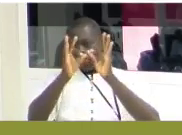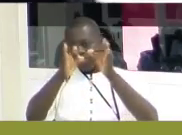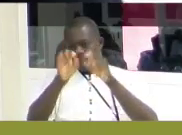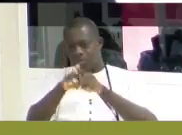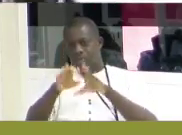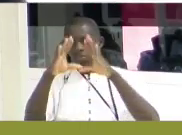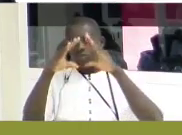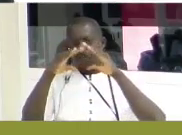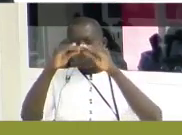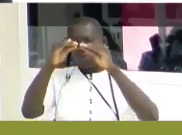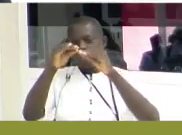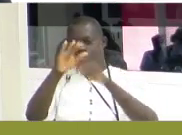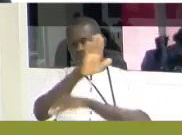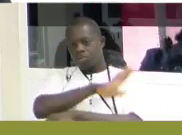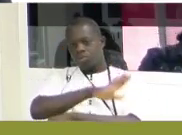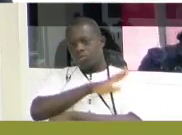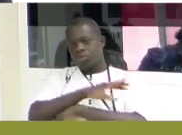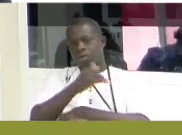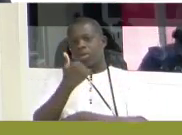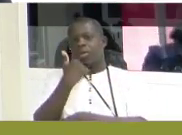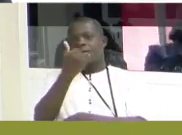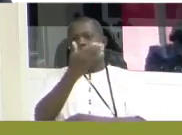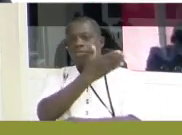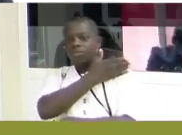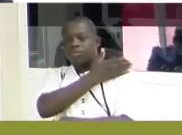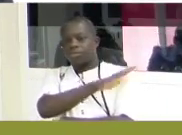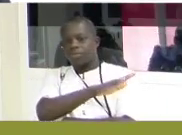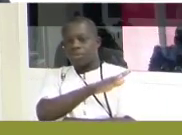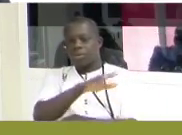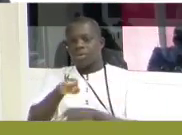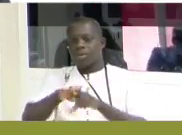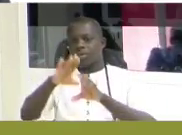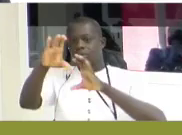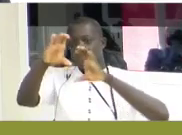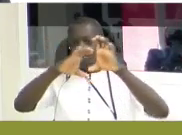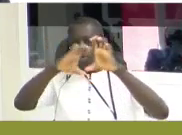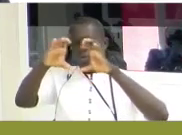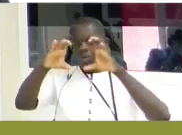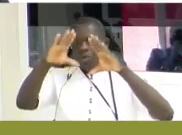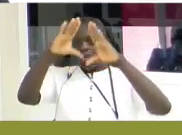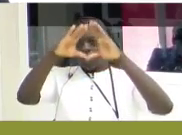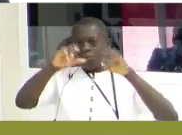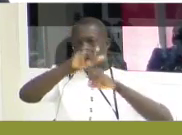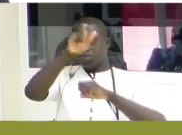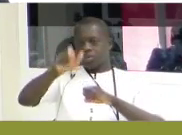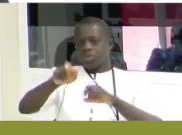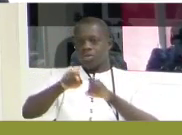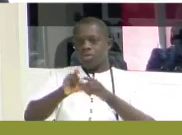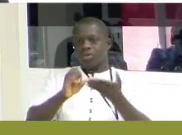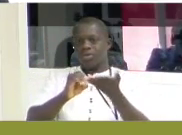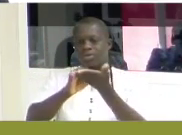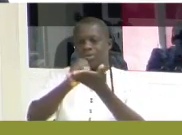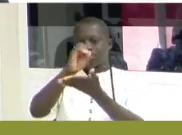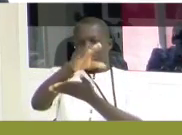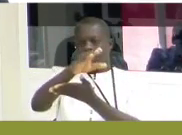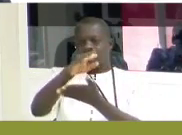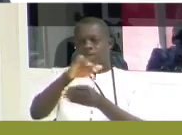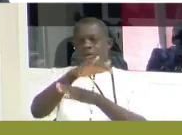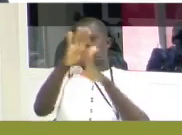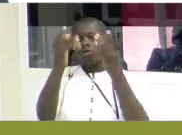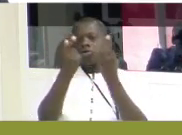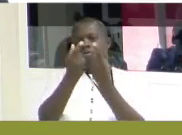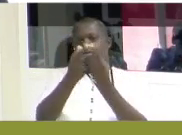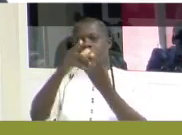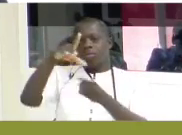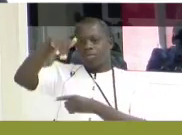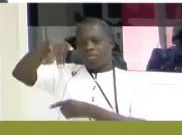also asked for his permission, asked the communications officer to send a rejoinder to Pandirimbai, which was